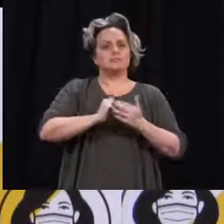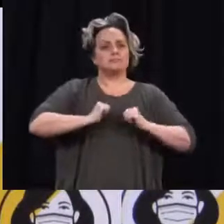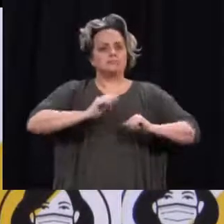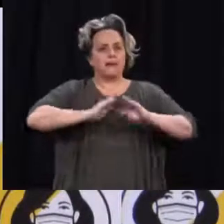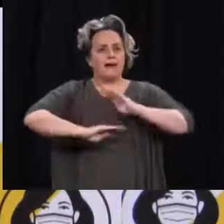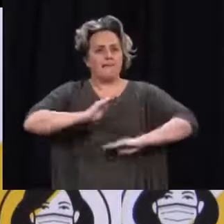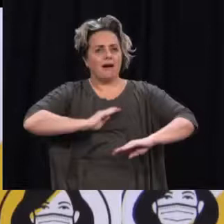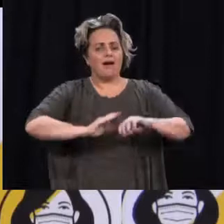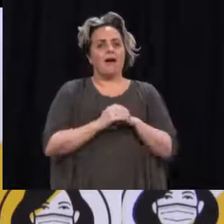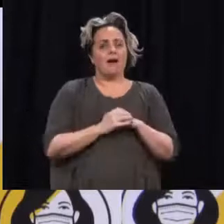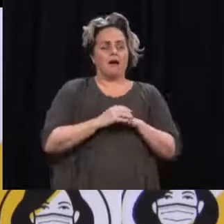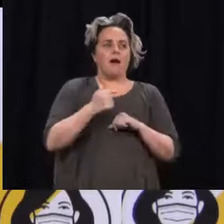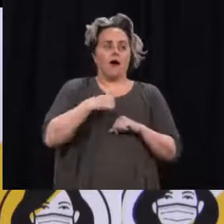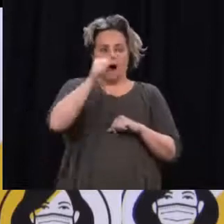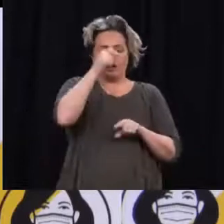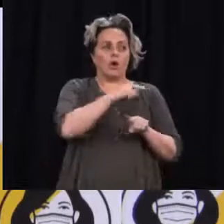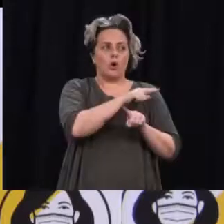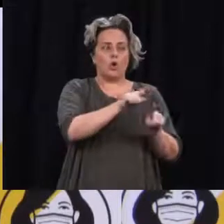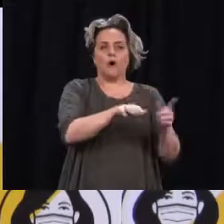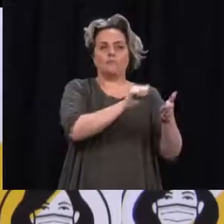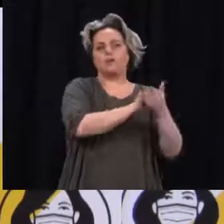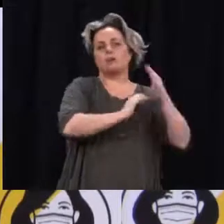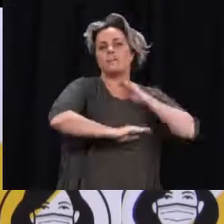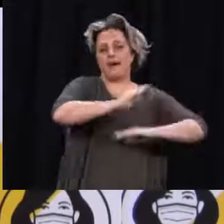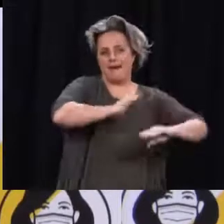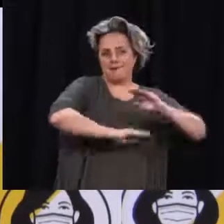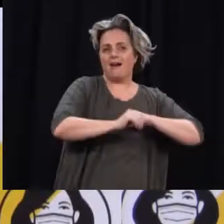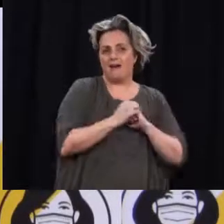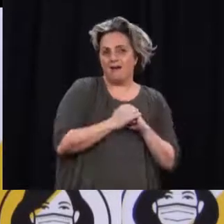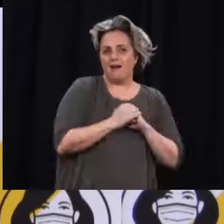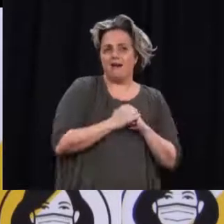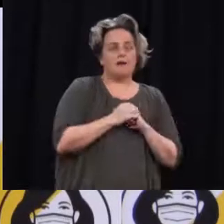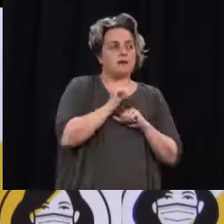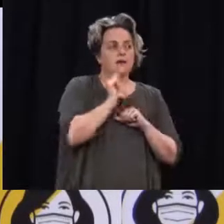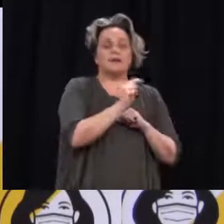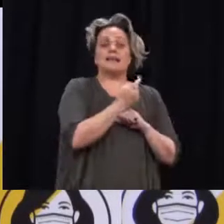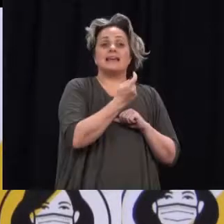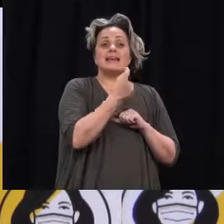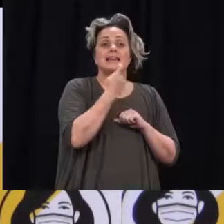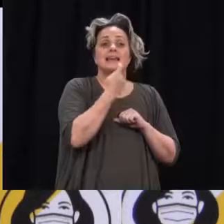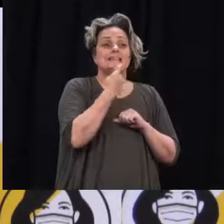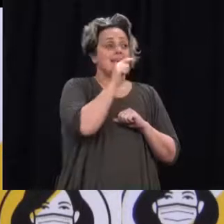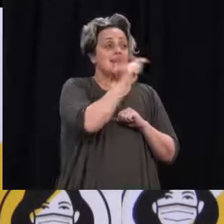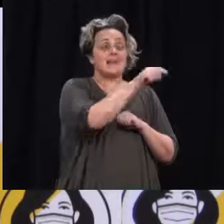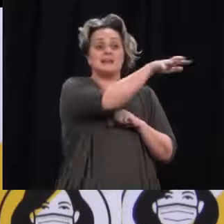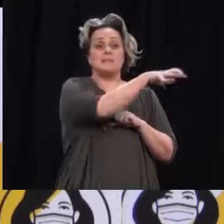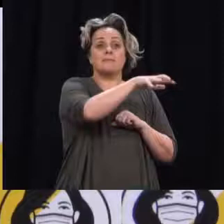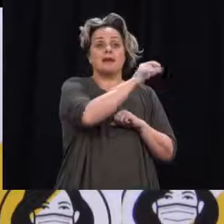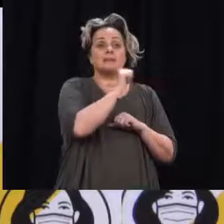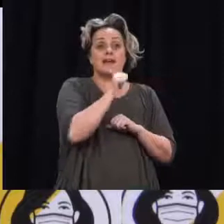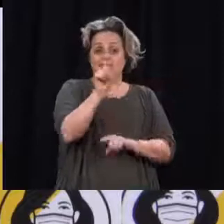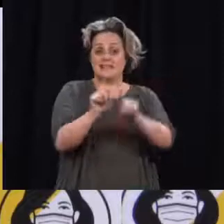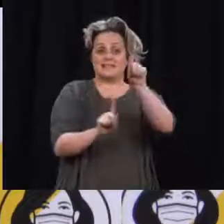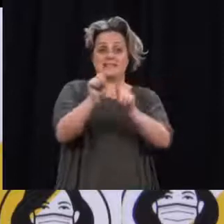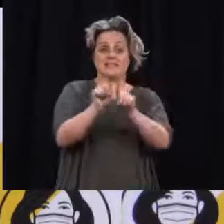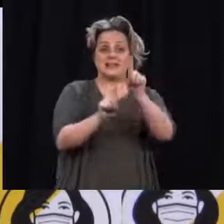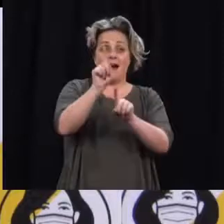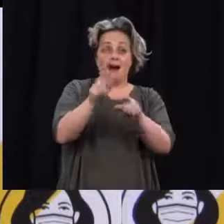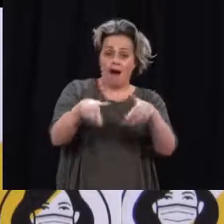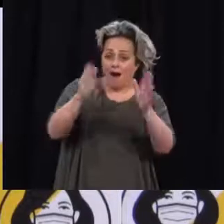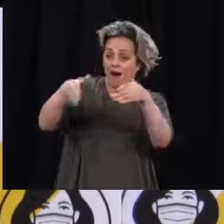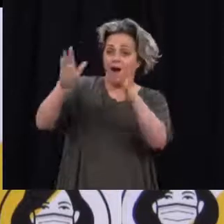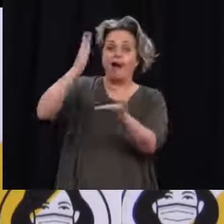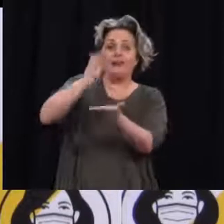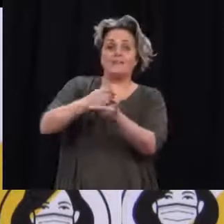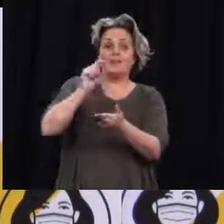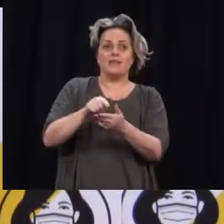will be taking appropriate precautions. It's in a location that is very convenient for people living in the inner city, Auckland. So unless